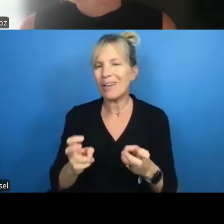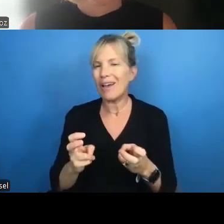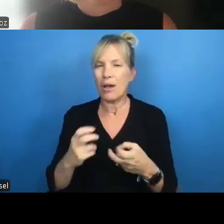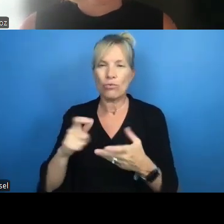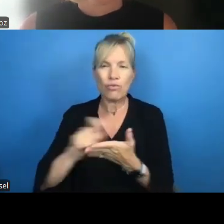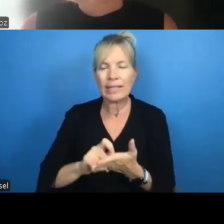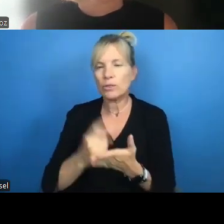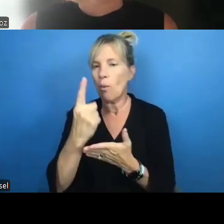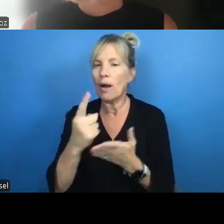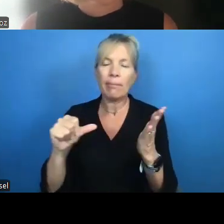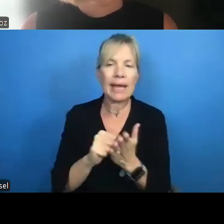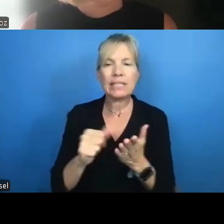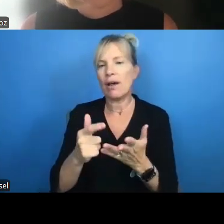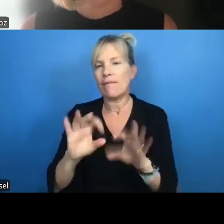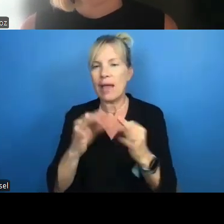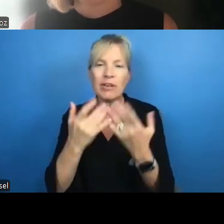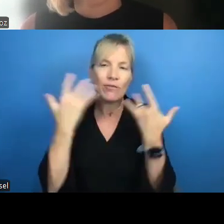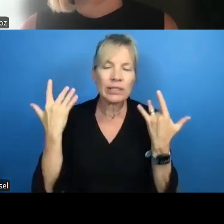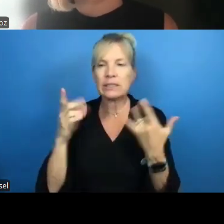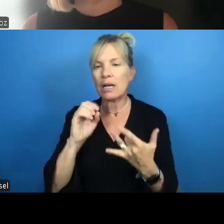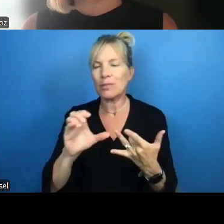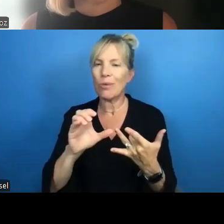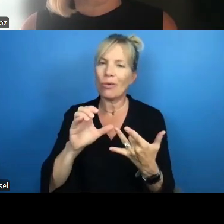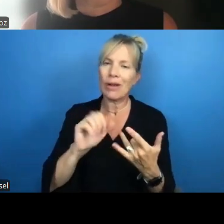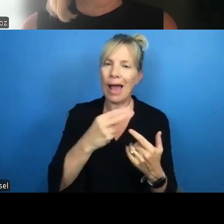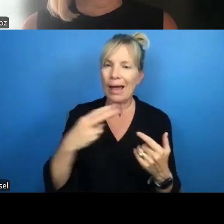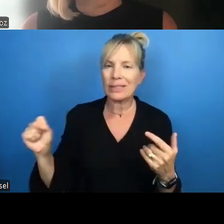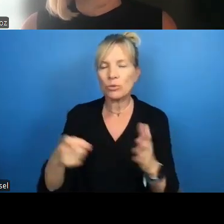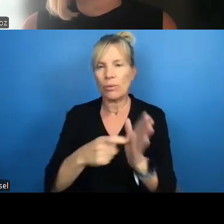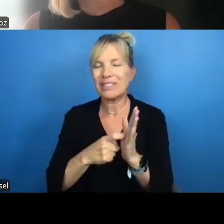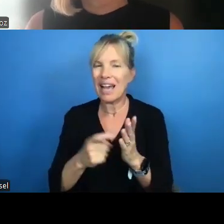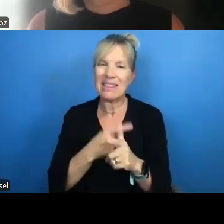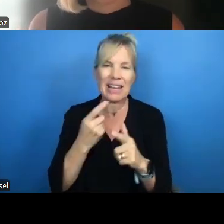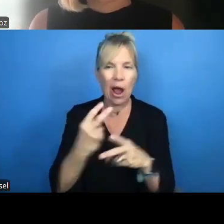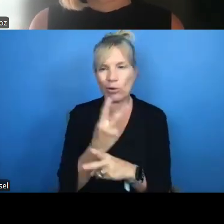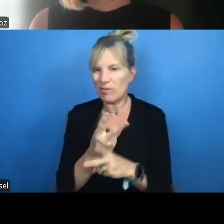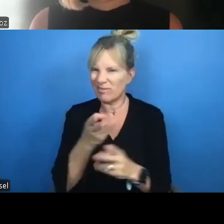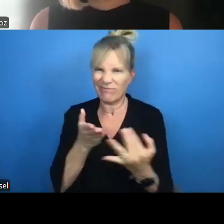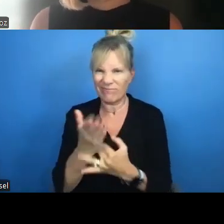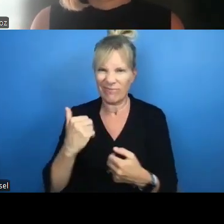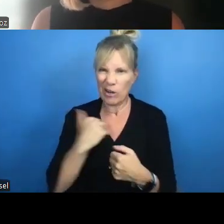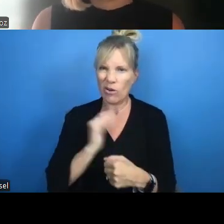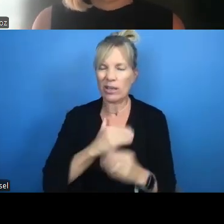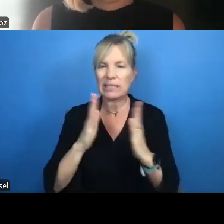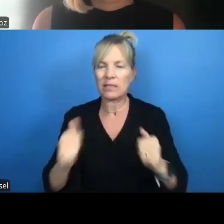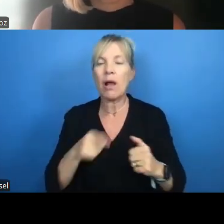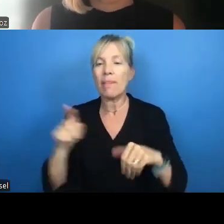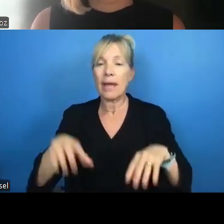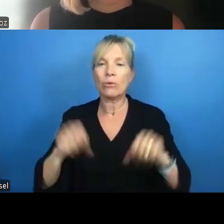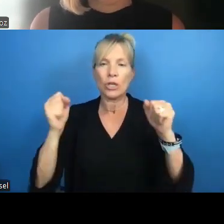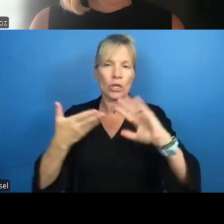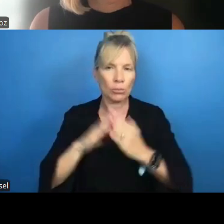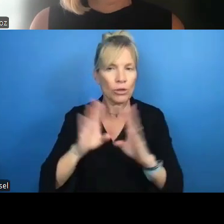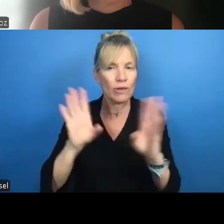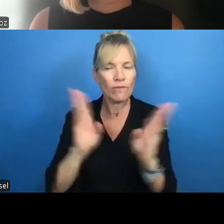to educate members about access requirements and also to assist with system navigation. They host community forums